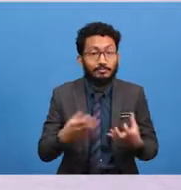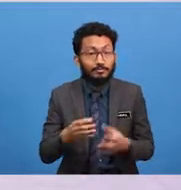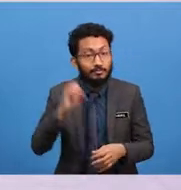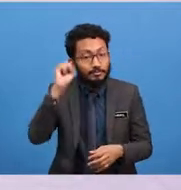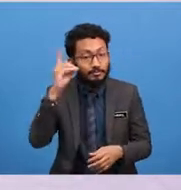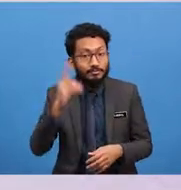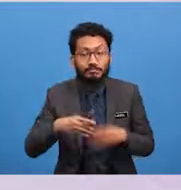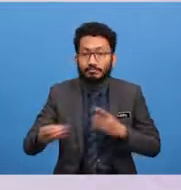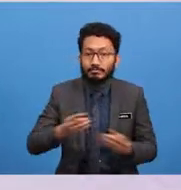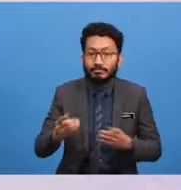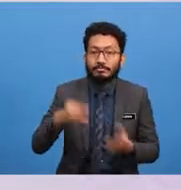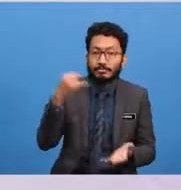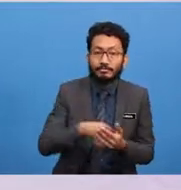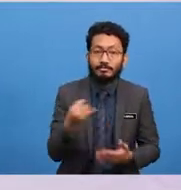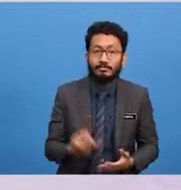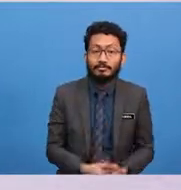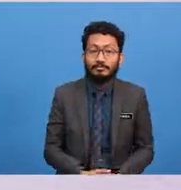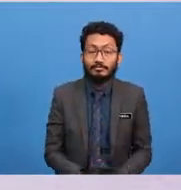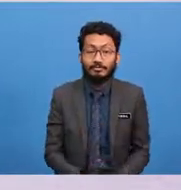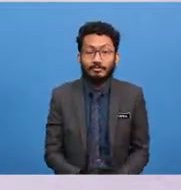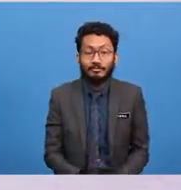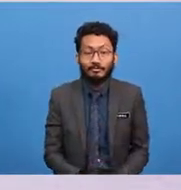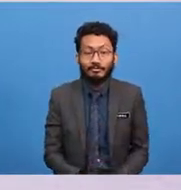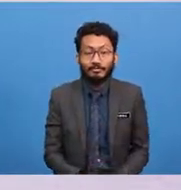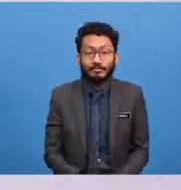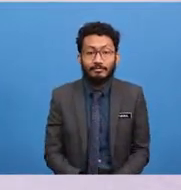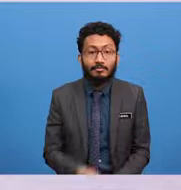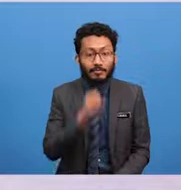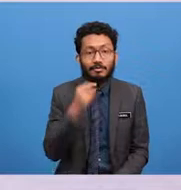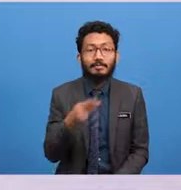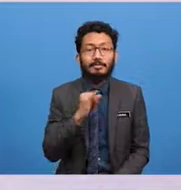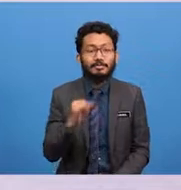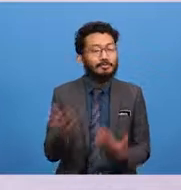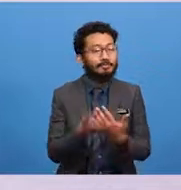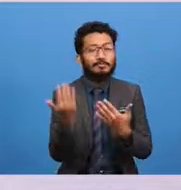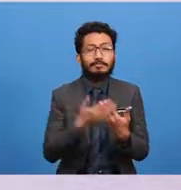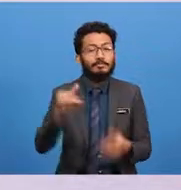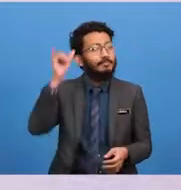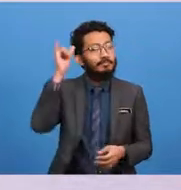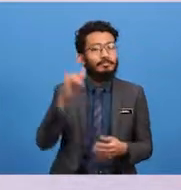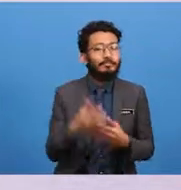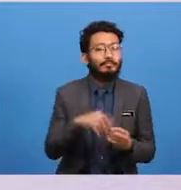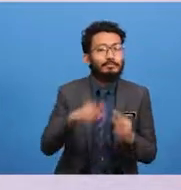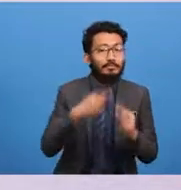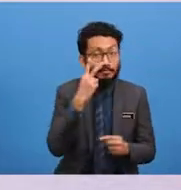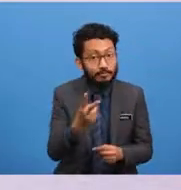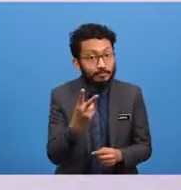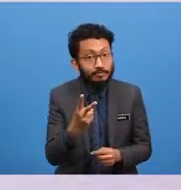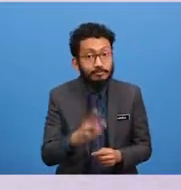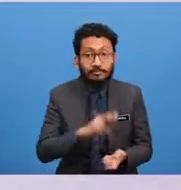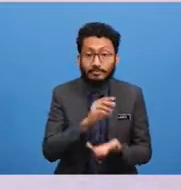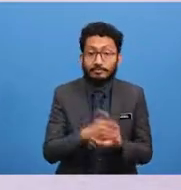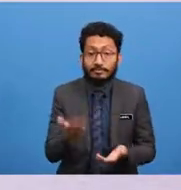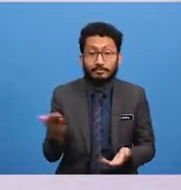I describe it? Oh, it's easy, Yolo. When you see something